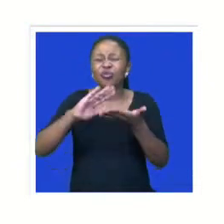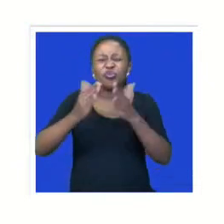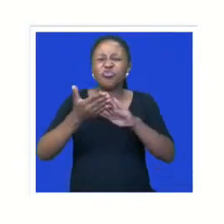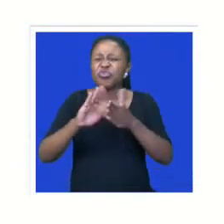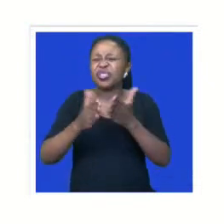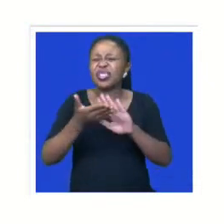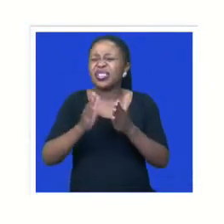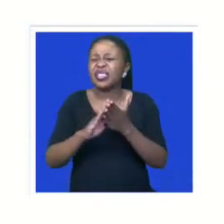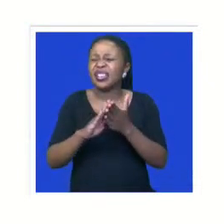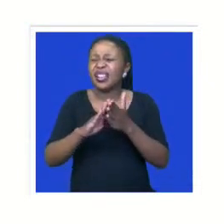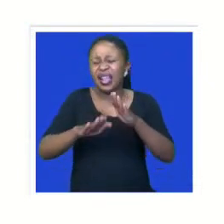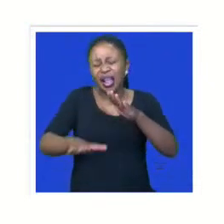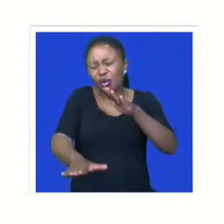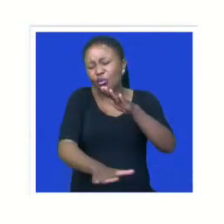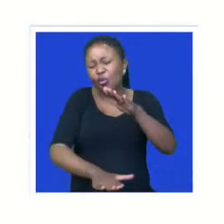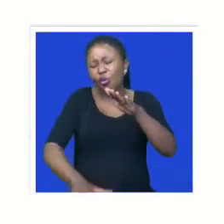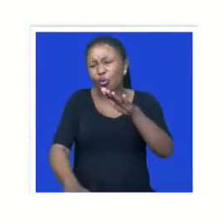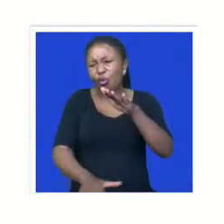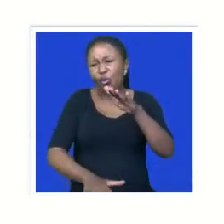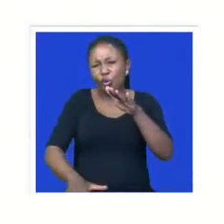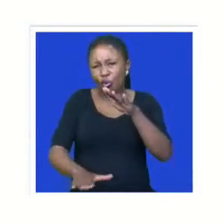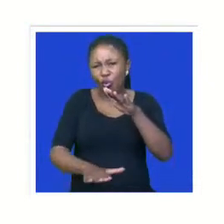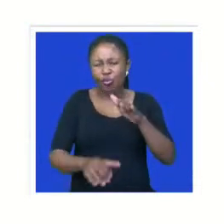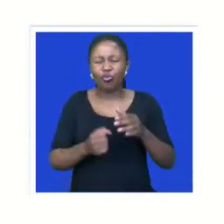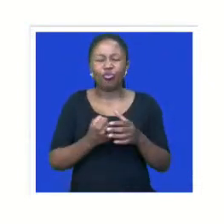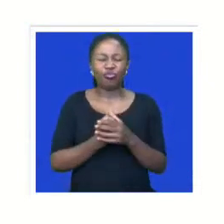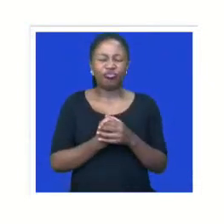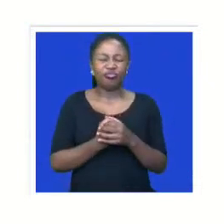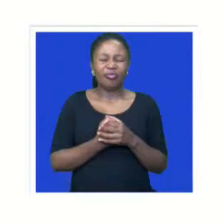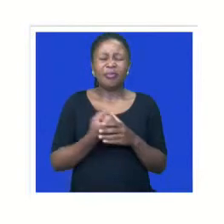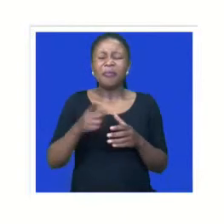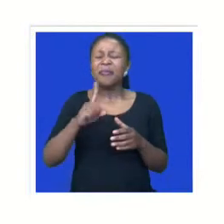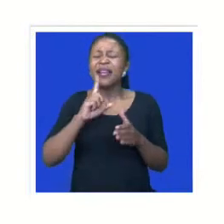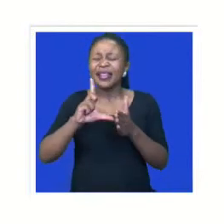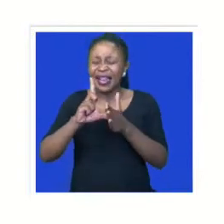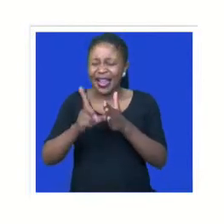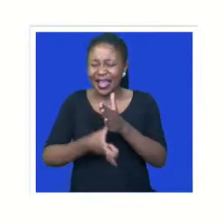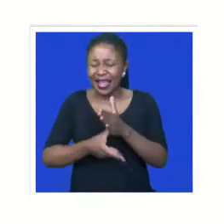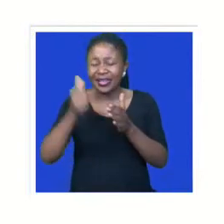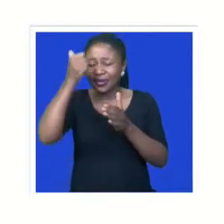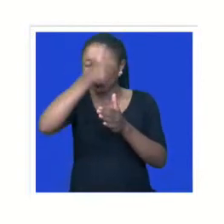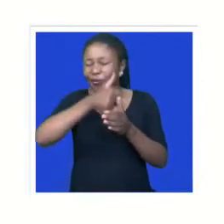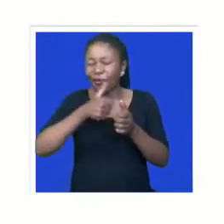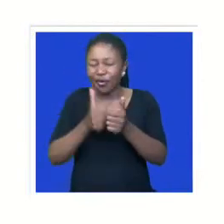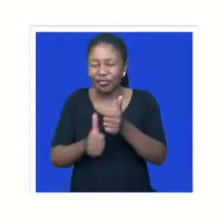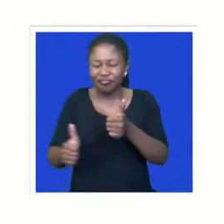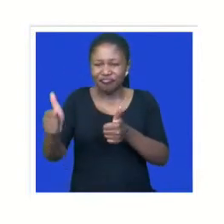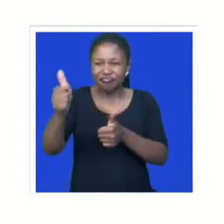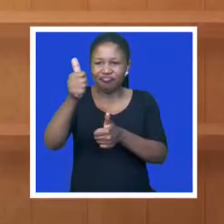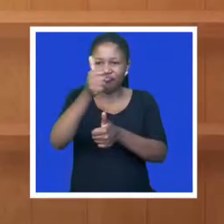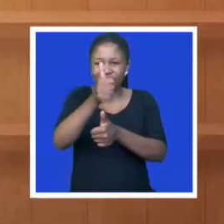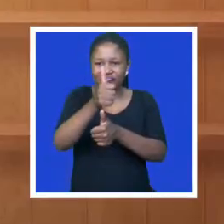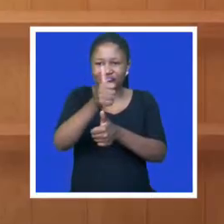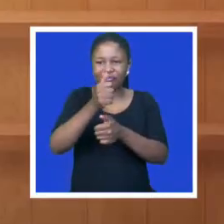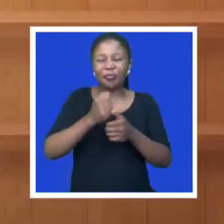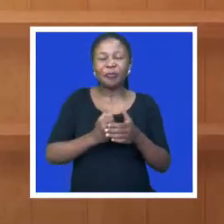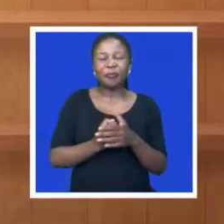that family is important. We see Mary and Elizabeth, they shared their